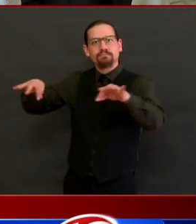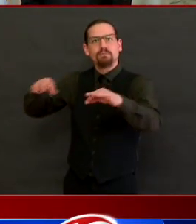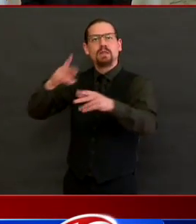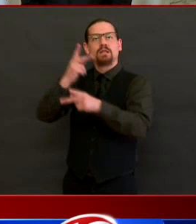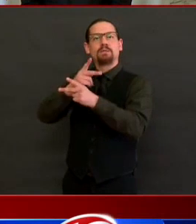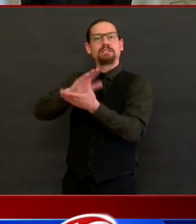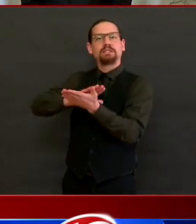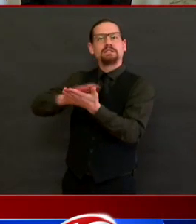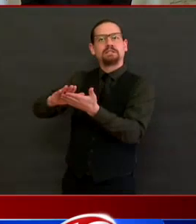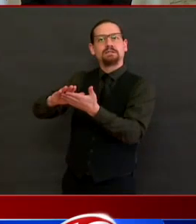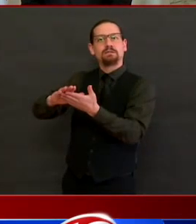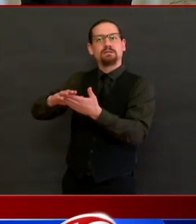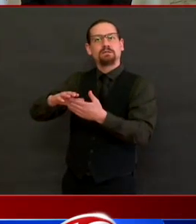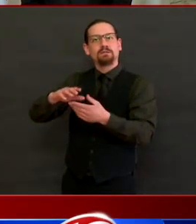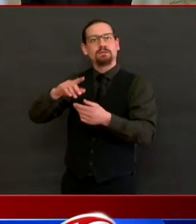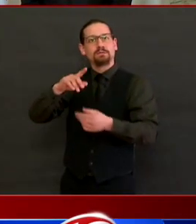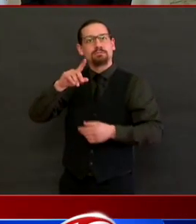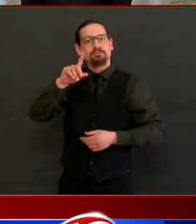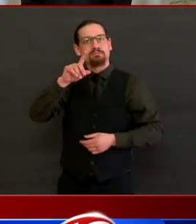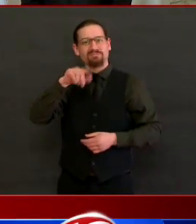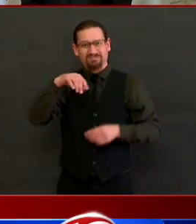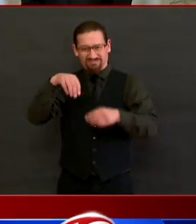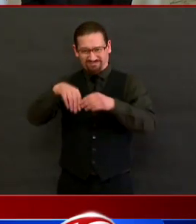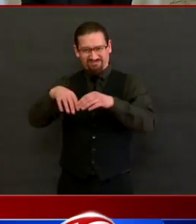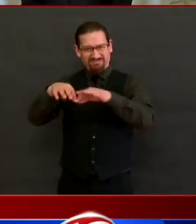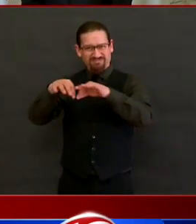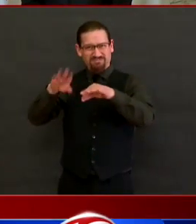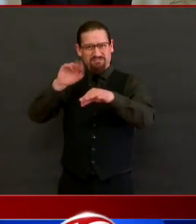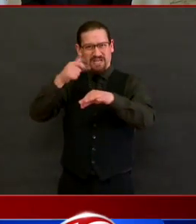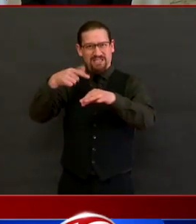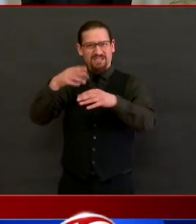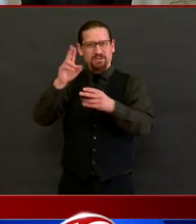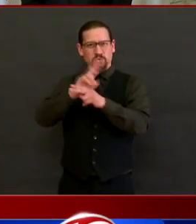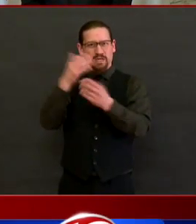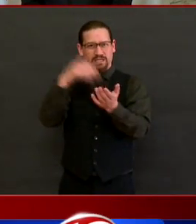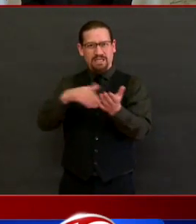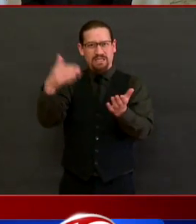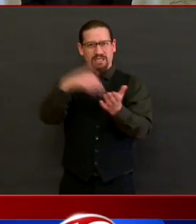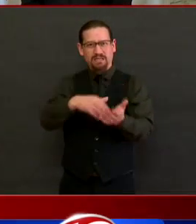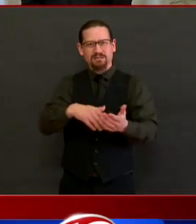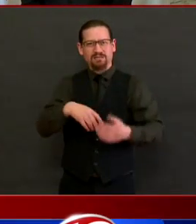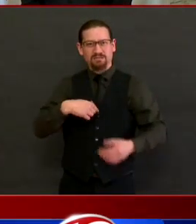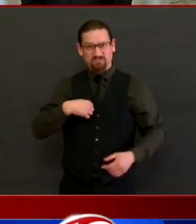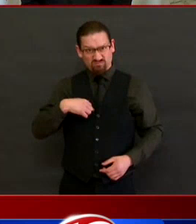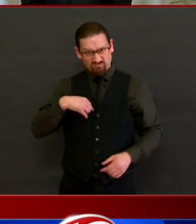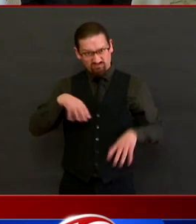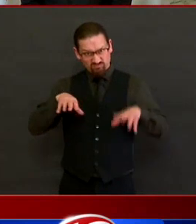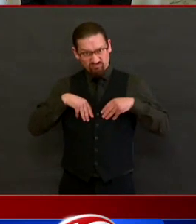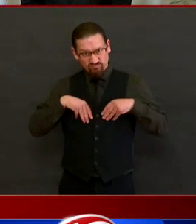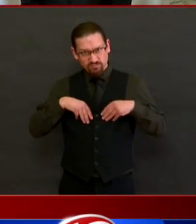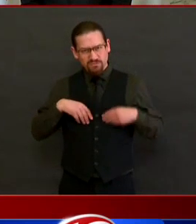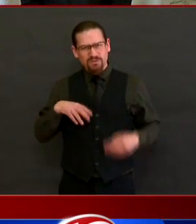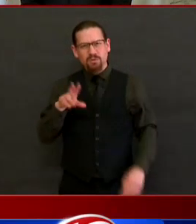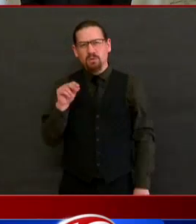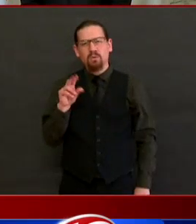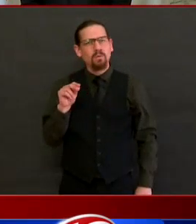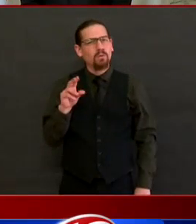not satisfactory. That is not what we're trying to achieve. That's where we are today.